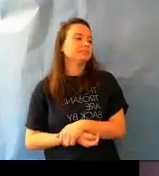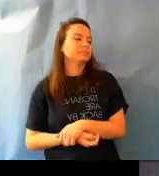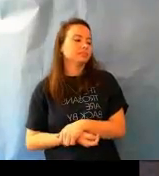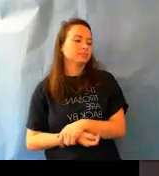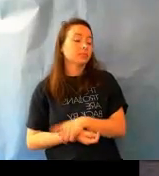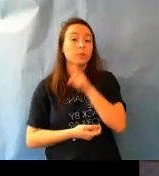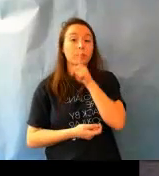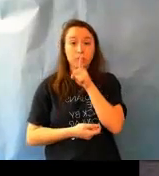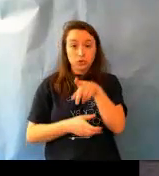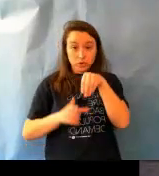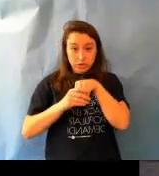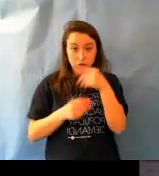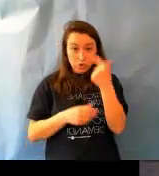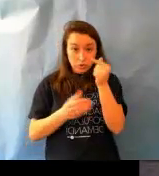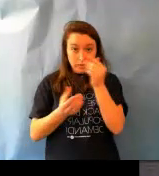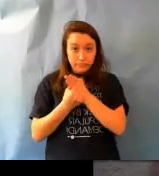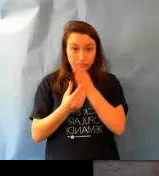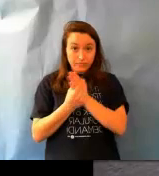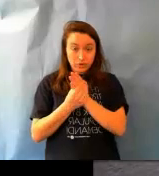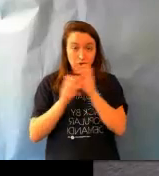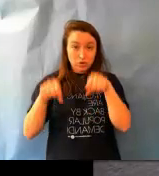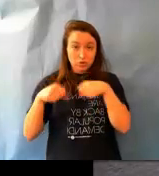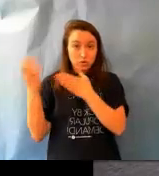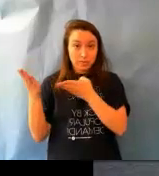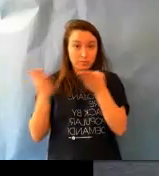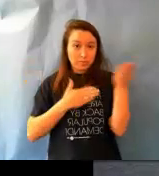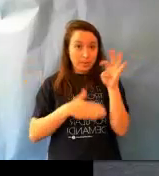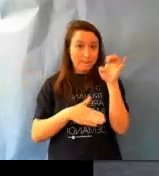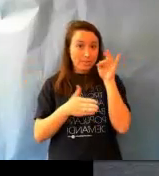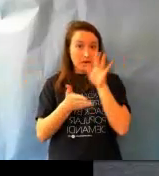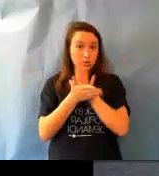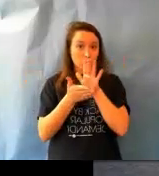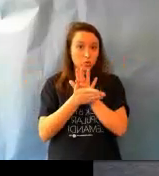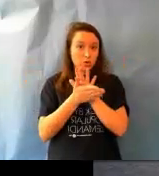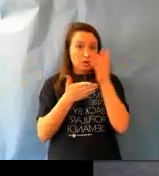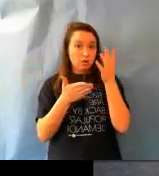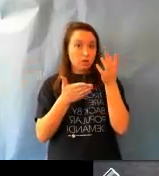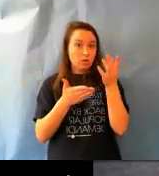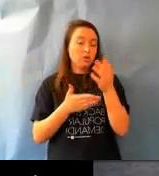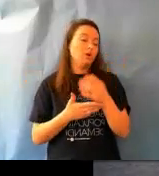you put these back in your green folder so you can bring them back when we come back to school.